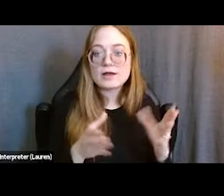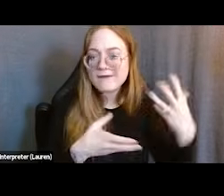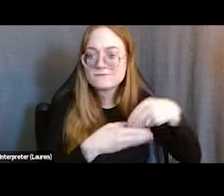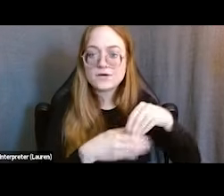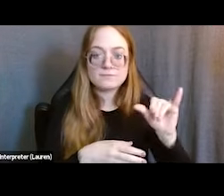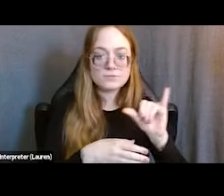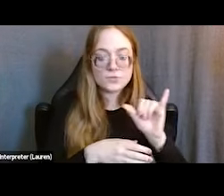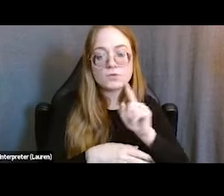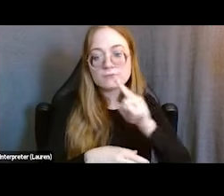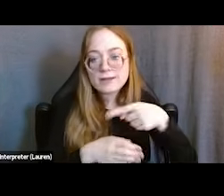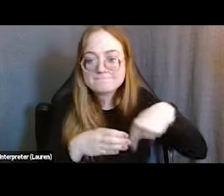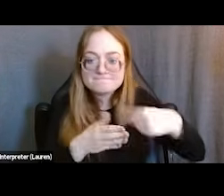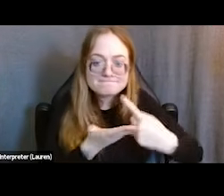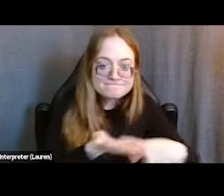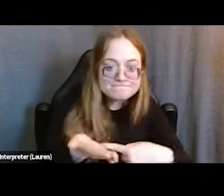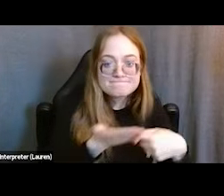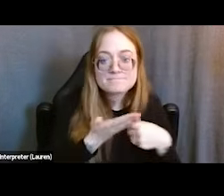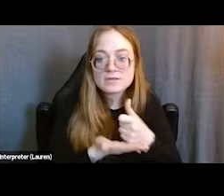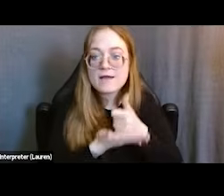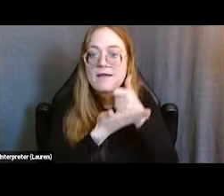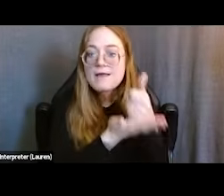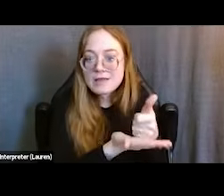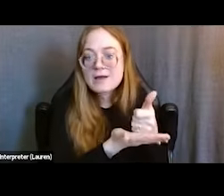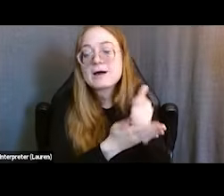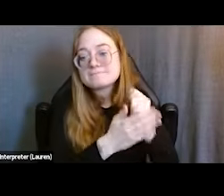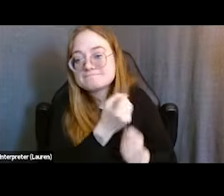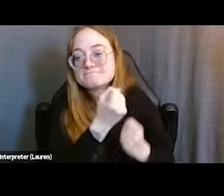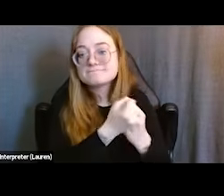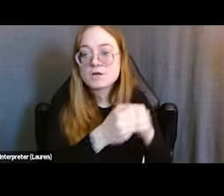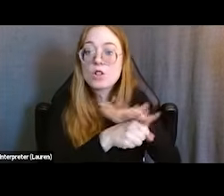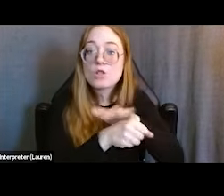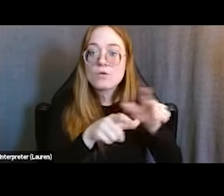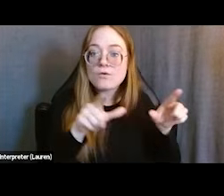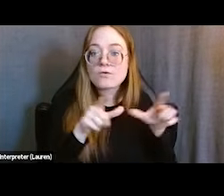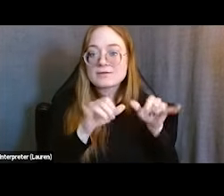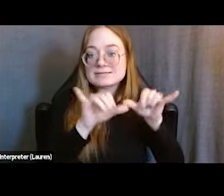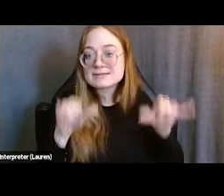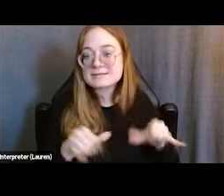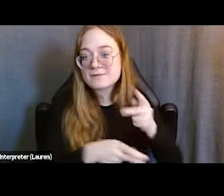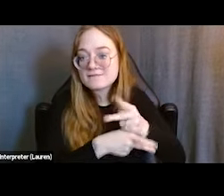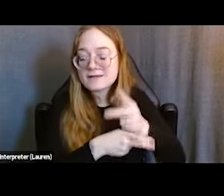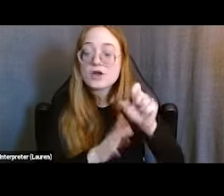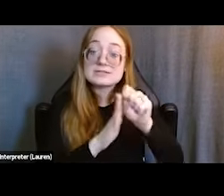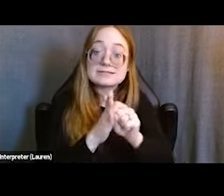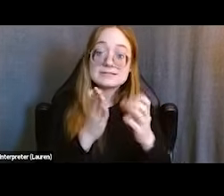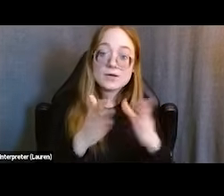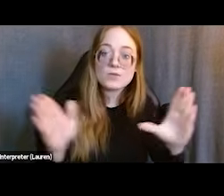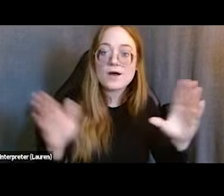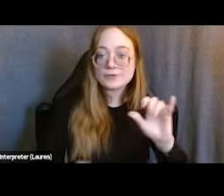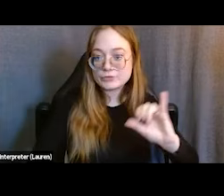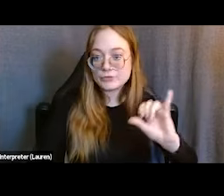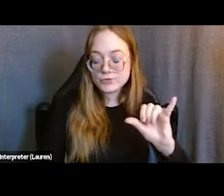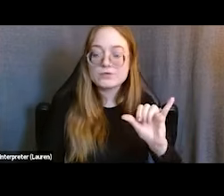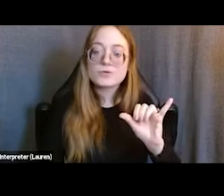very intimately involved in helping to stand up local systems of care, statewide strategies and policies. And so we brought that